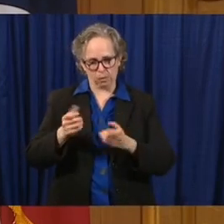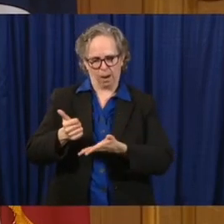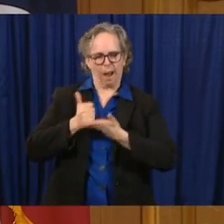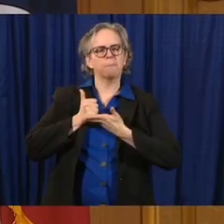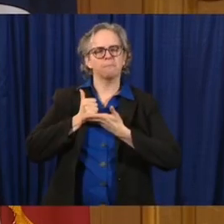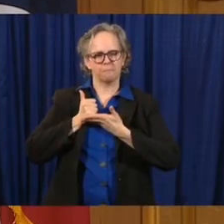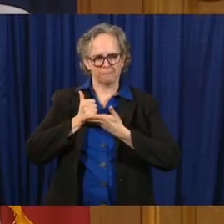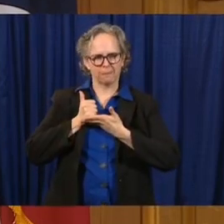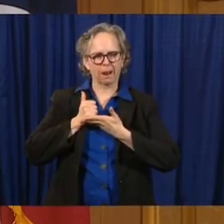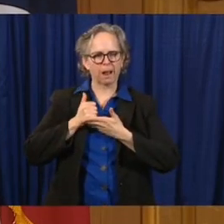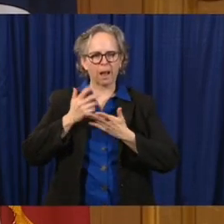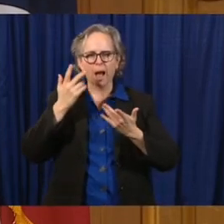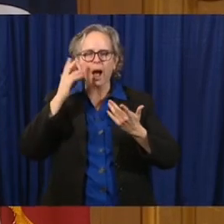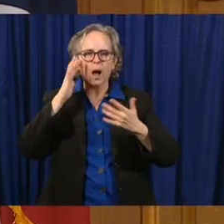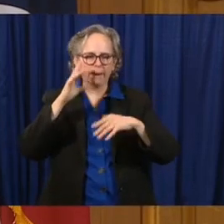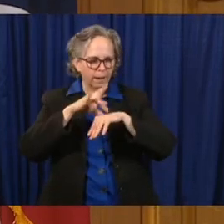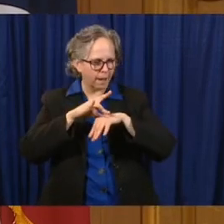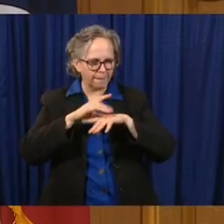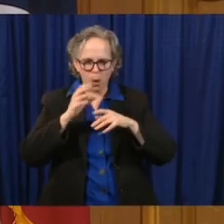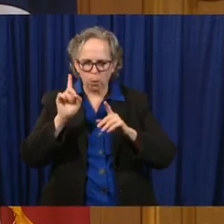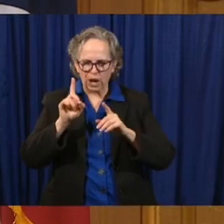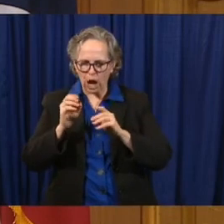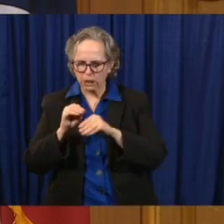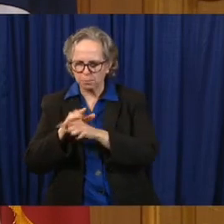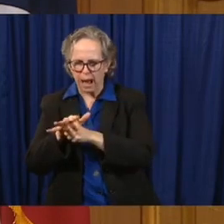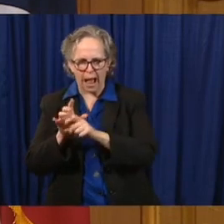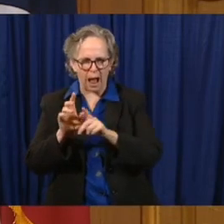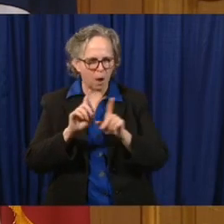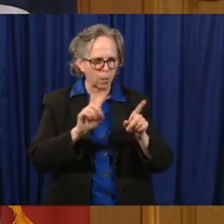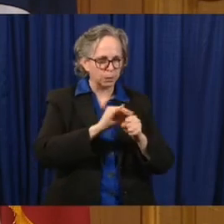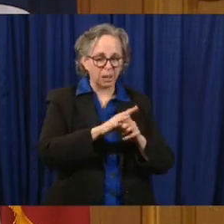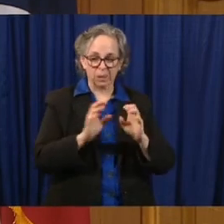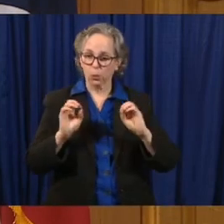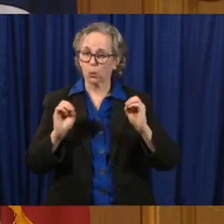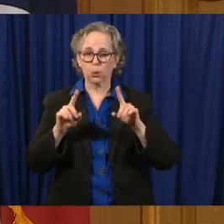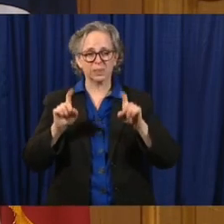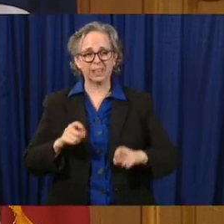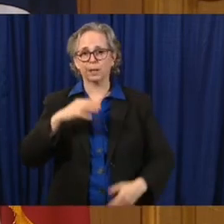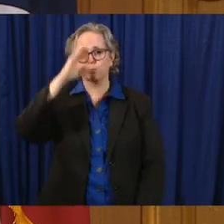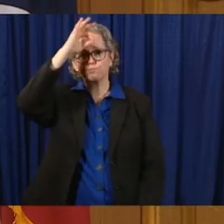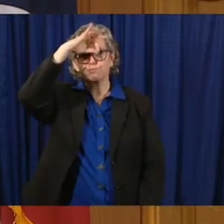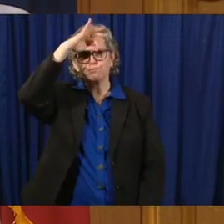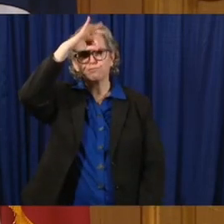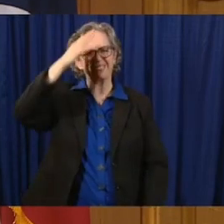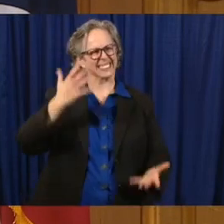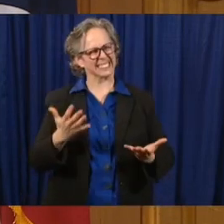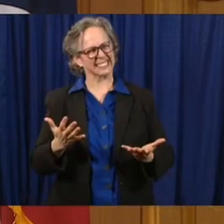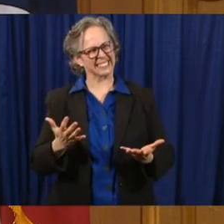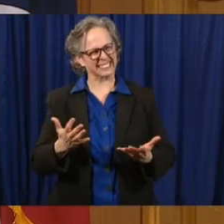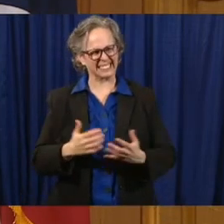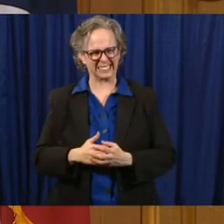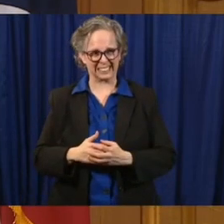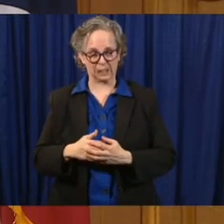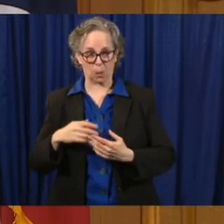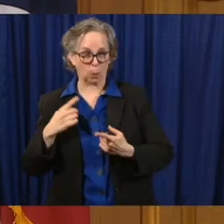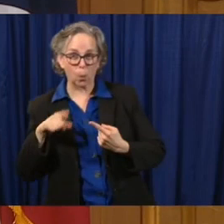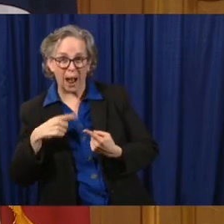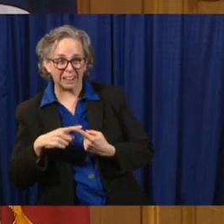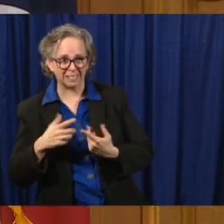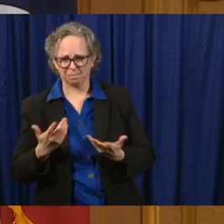will have to be part of how we move forward, how we take the next steps,